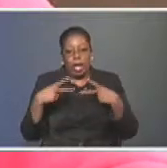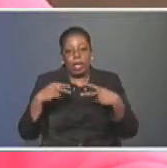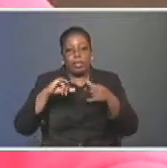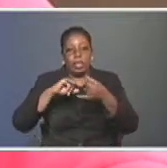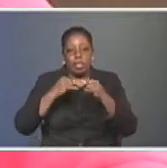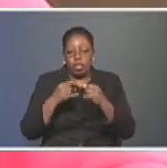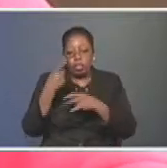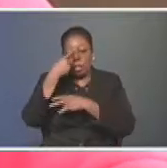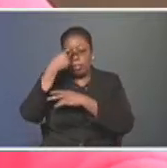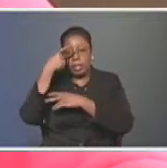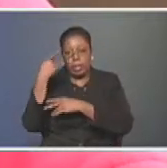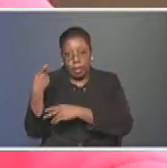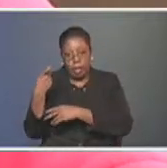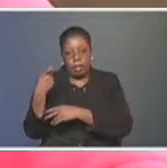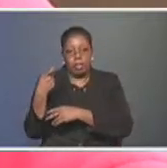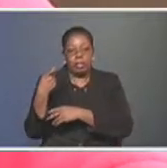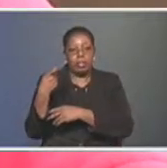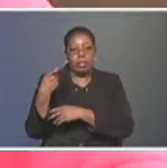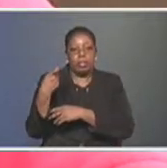issues simply because